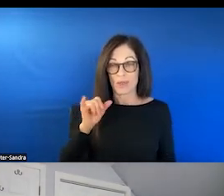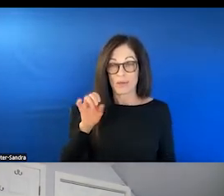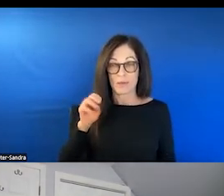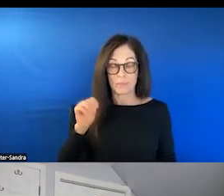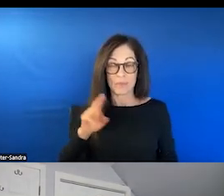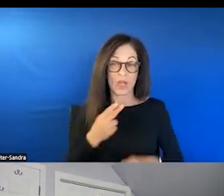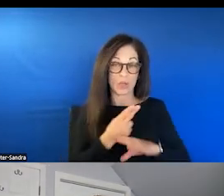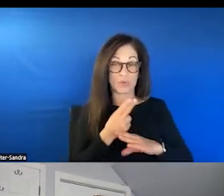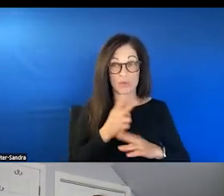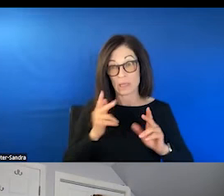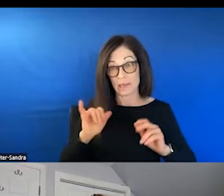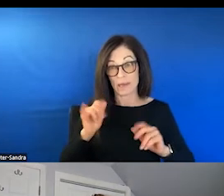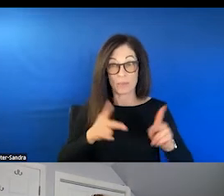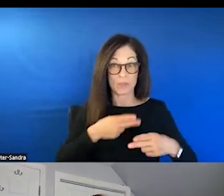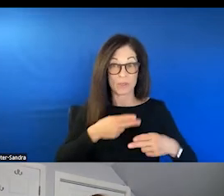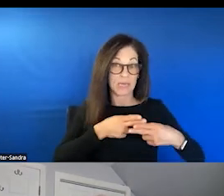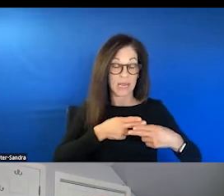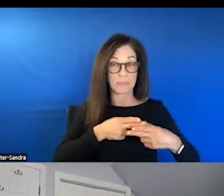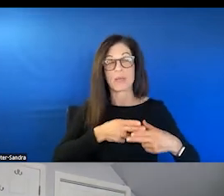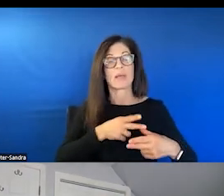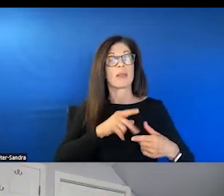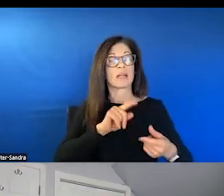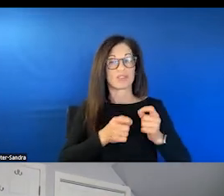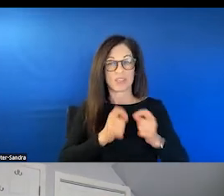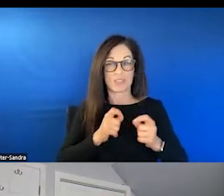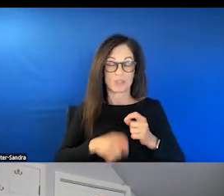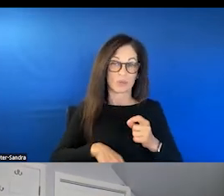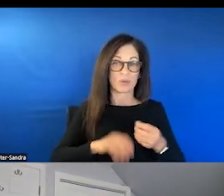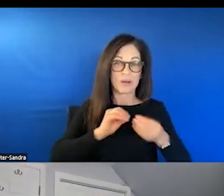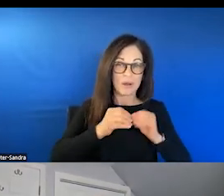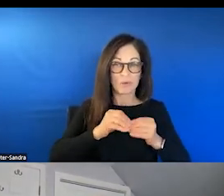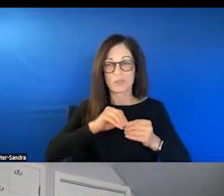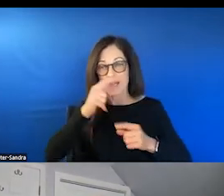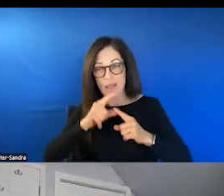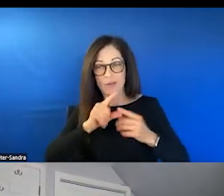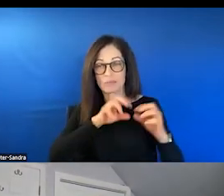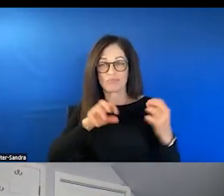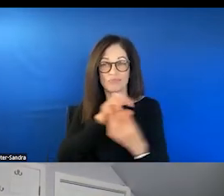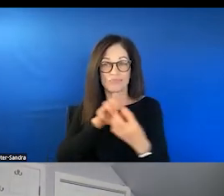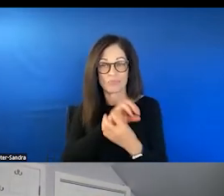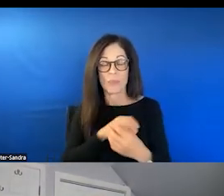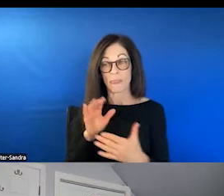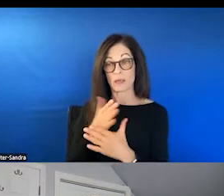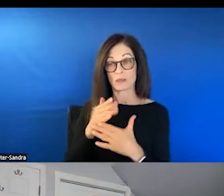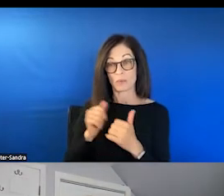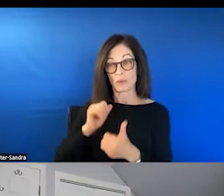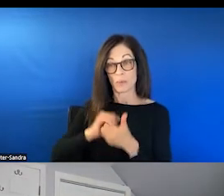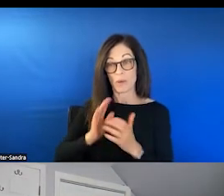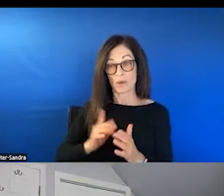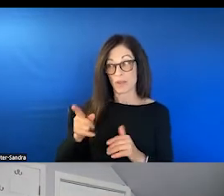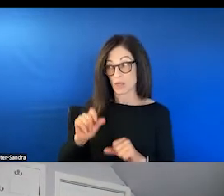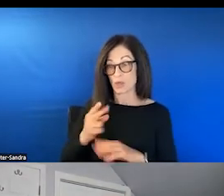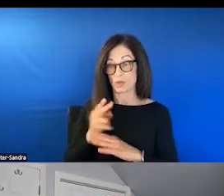and transforms them into alphanumeric strings. We share this algorithm with the partners who can then apply it to their own